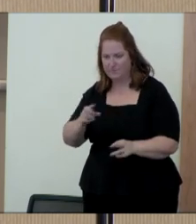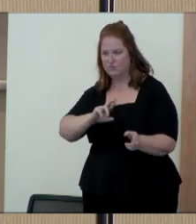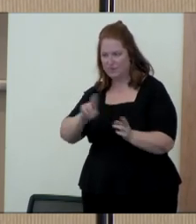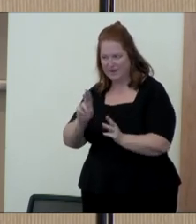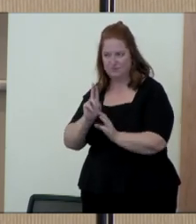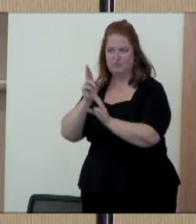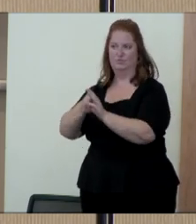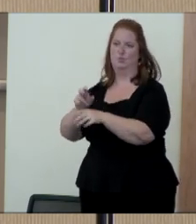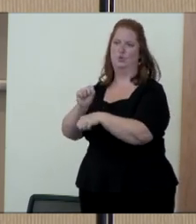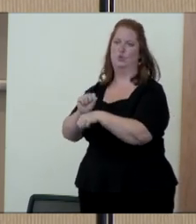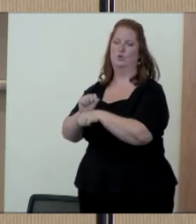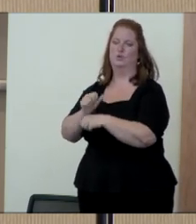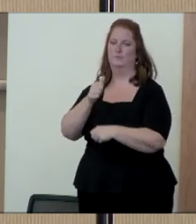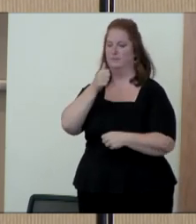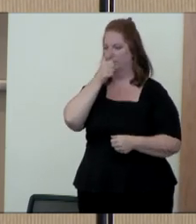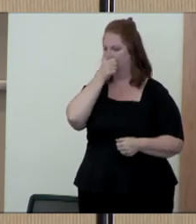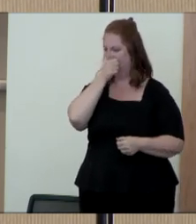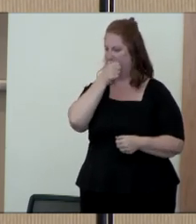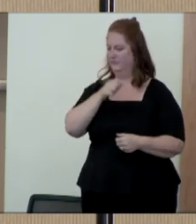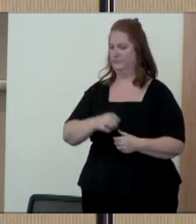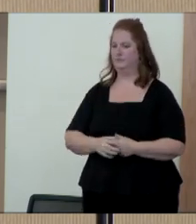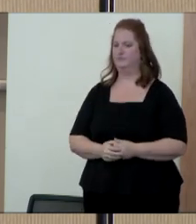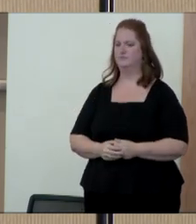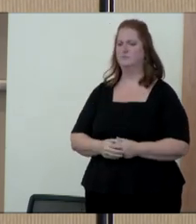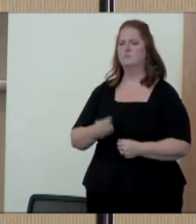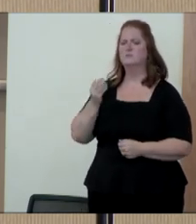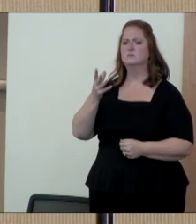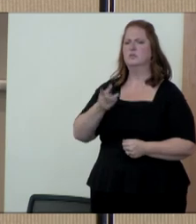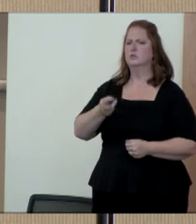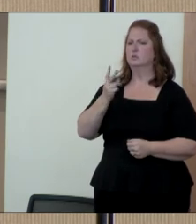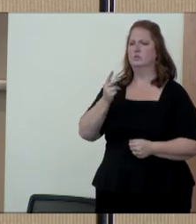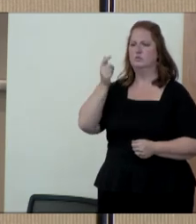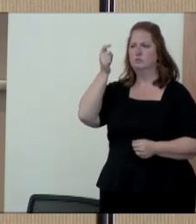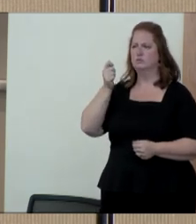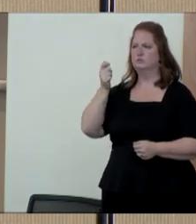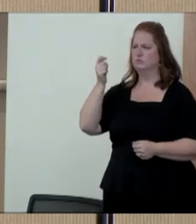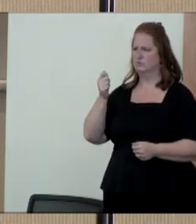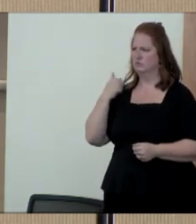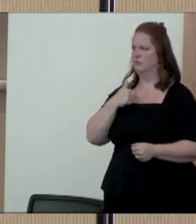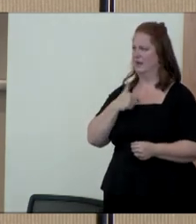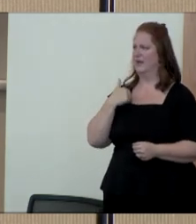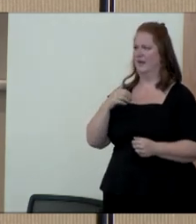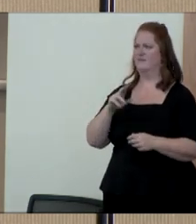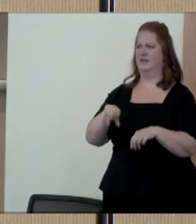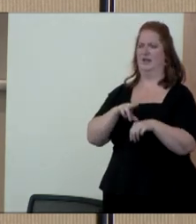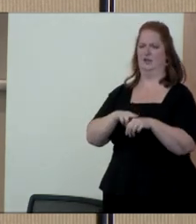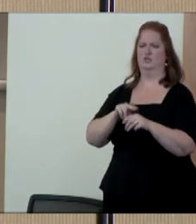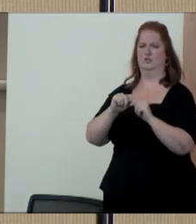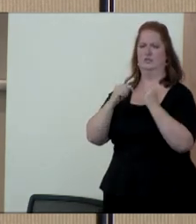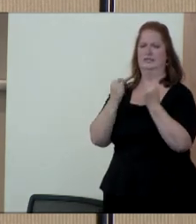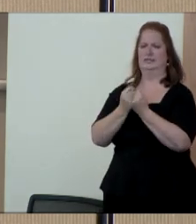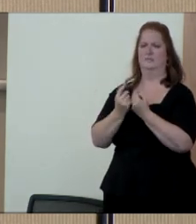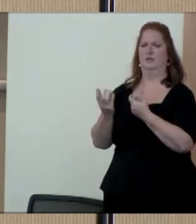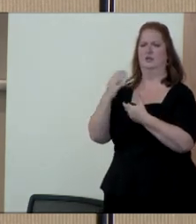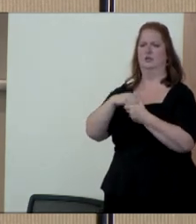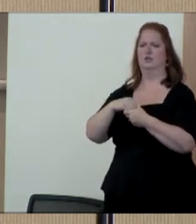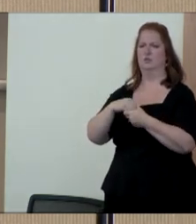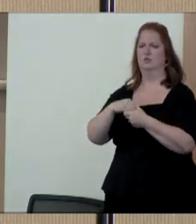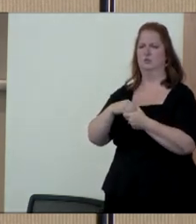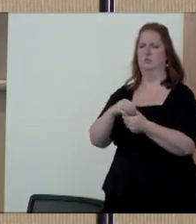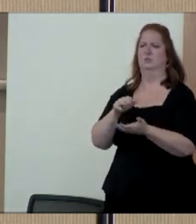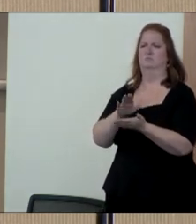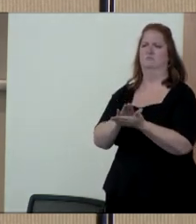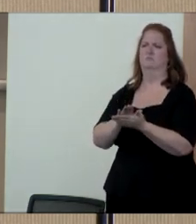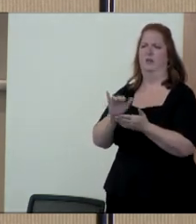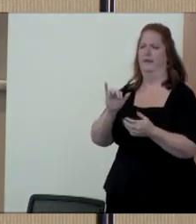workforce. In both of these grants, by the way, VCU leads a national team that includes institutions that are very impressive,